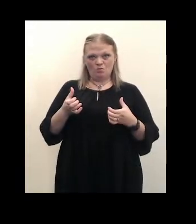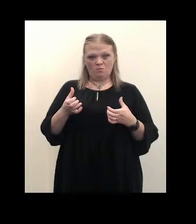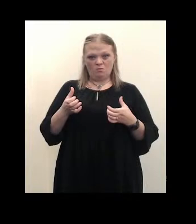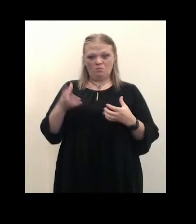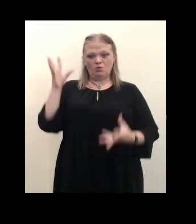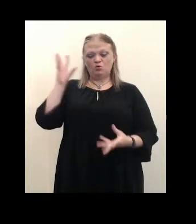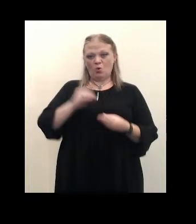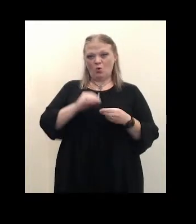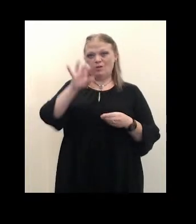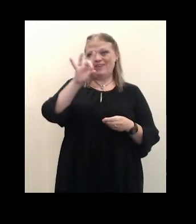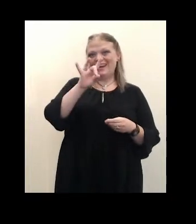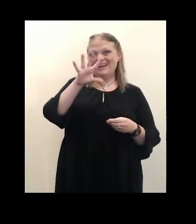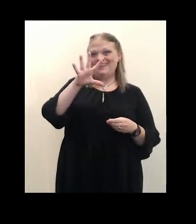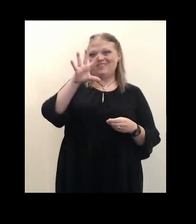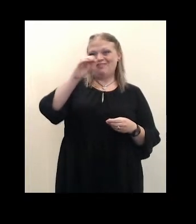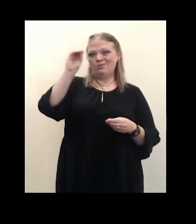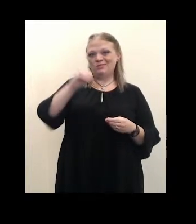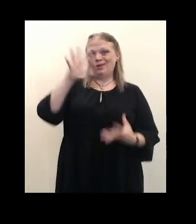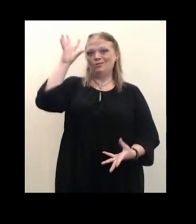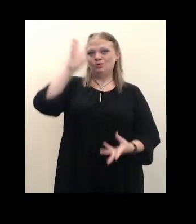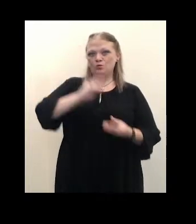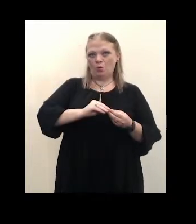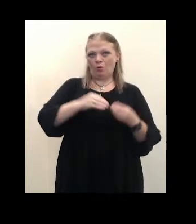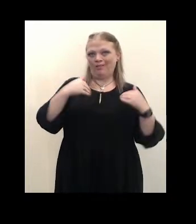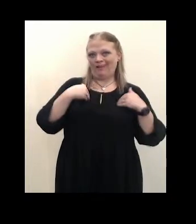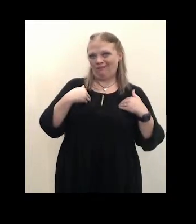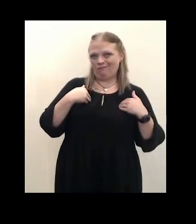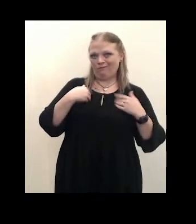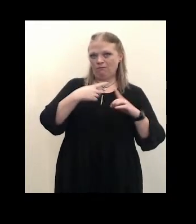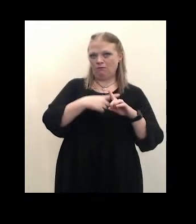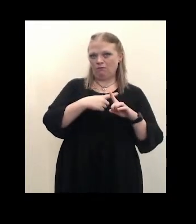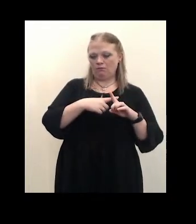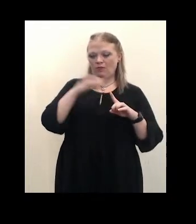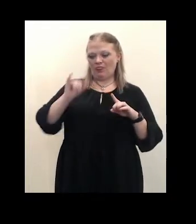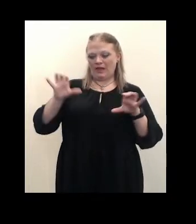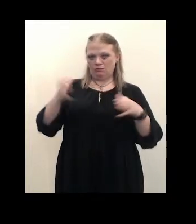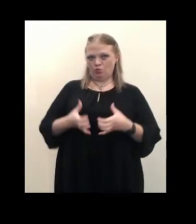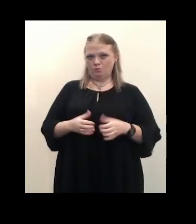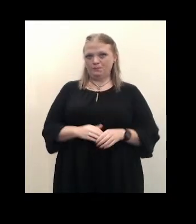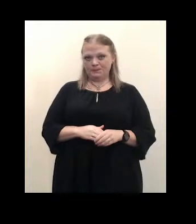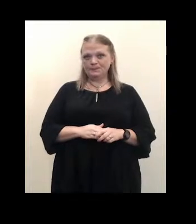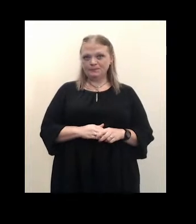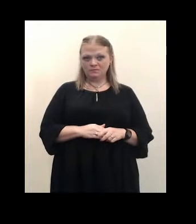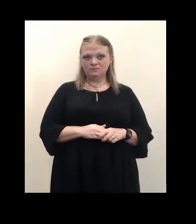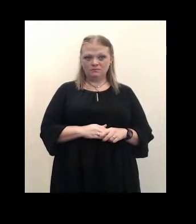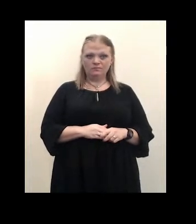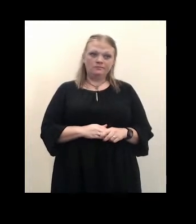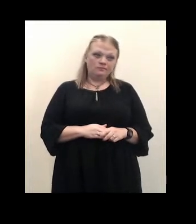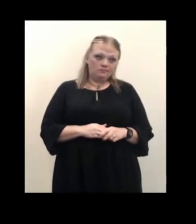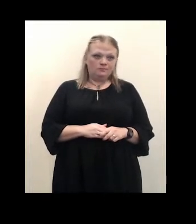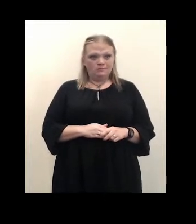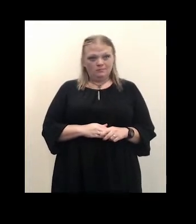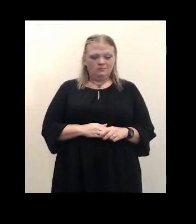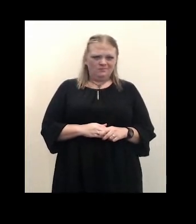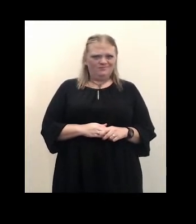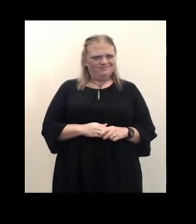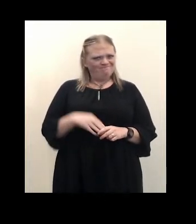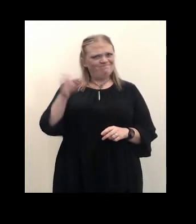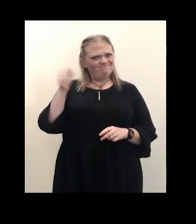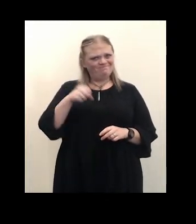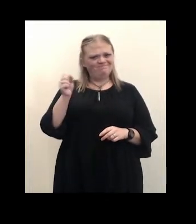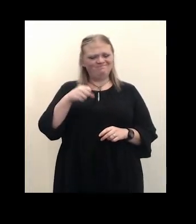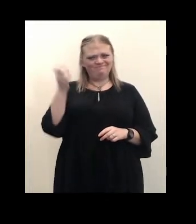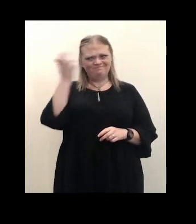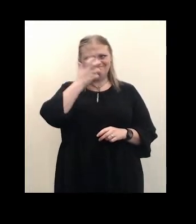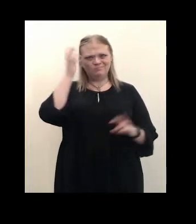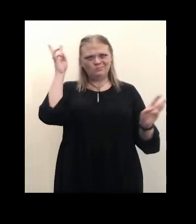the cases in the age group category. So what we're very worried about is, and